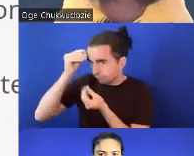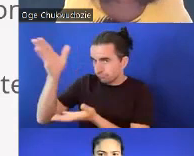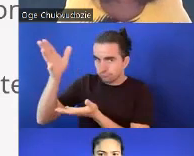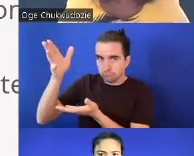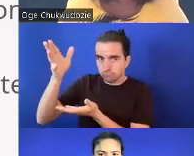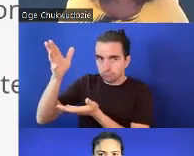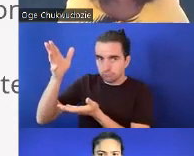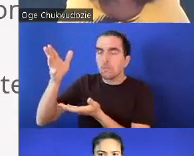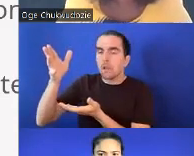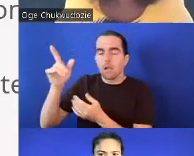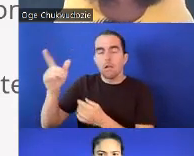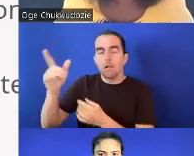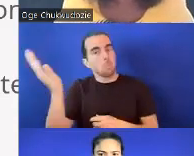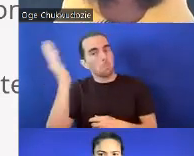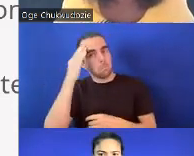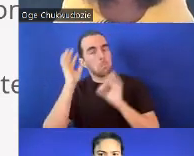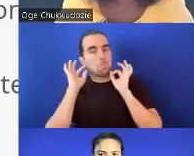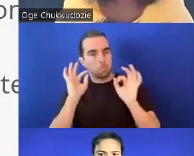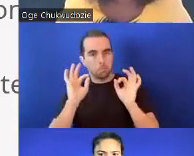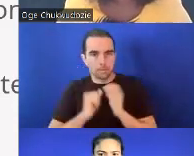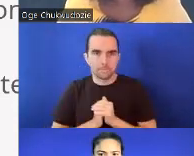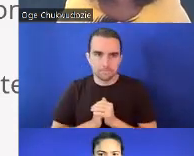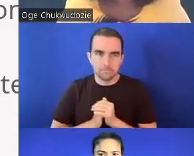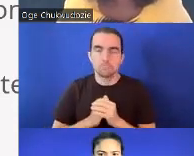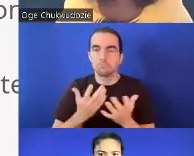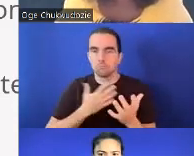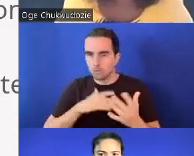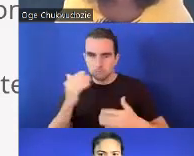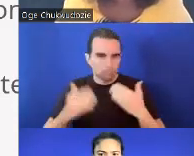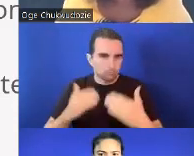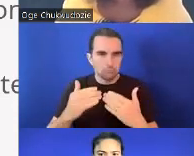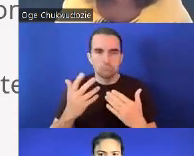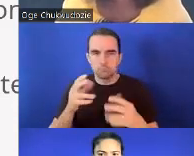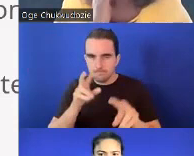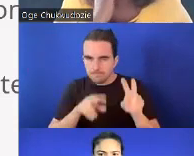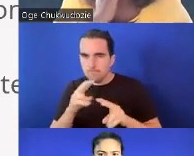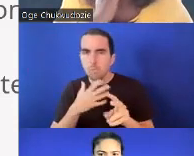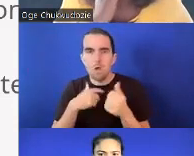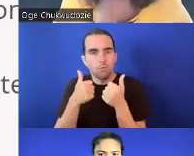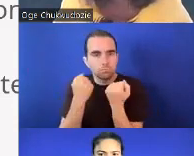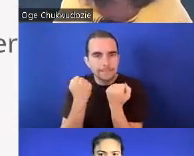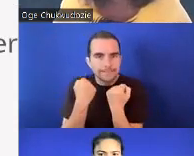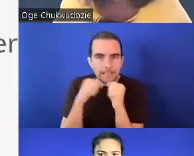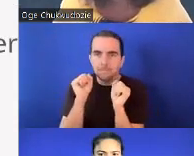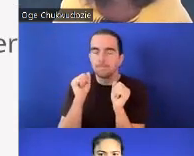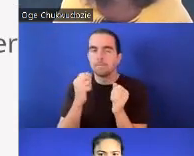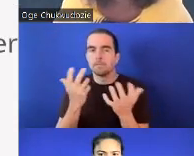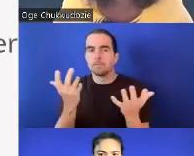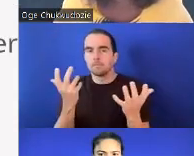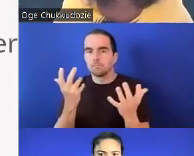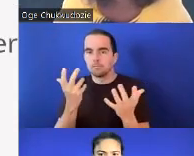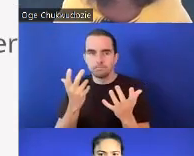you continue to raise awareness with the affected population about your CFM. Yeah, let's go to the next